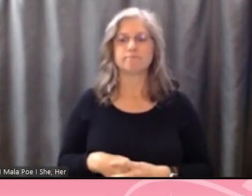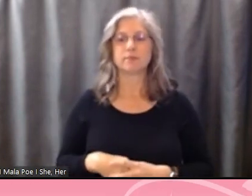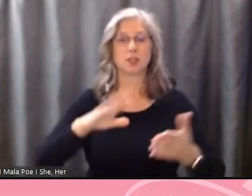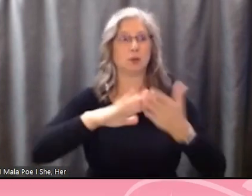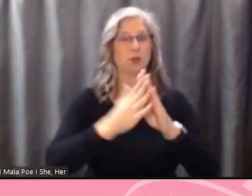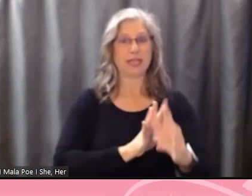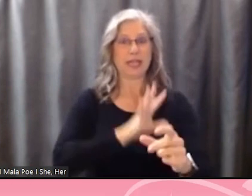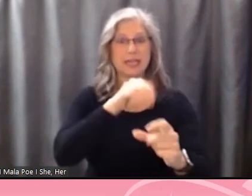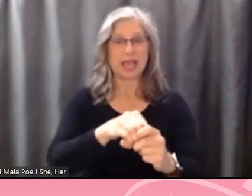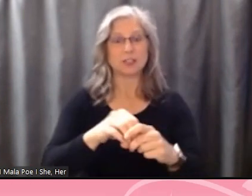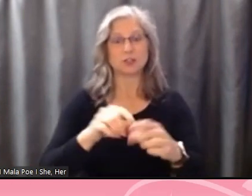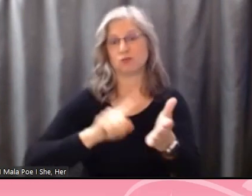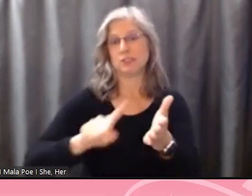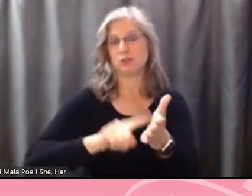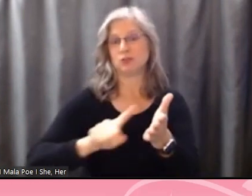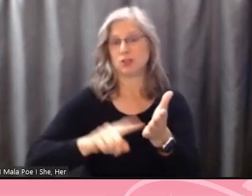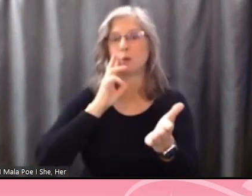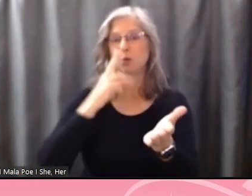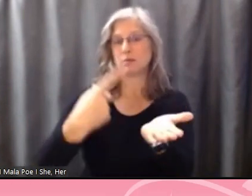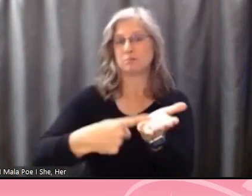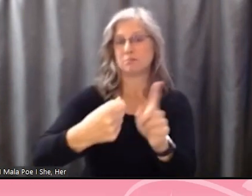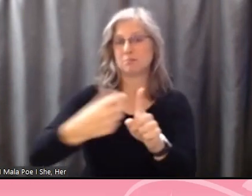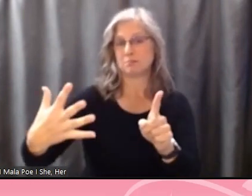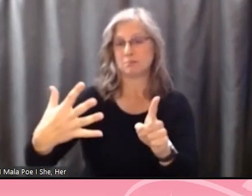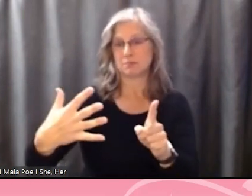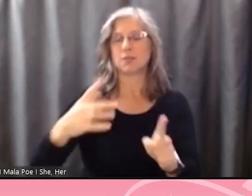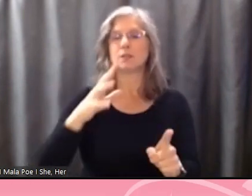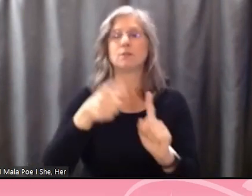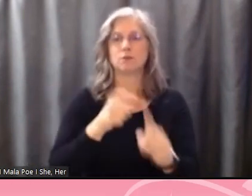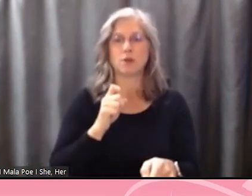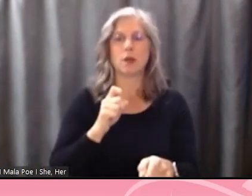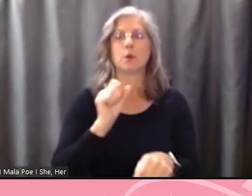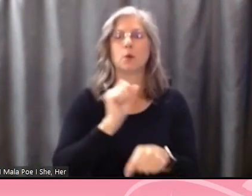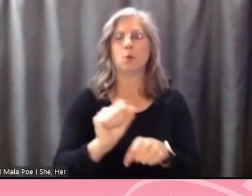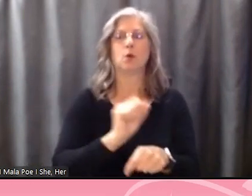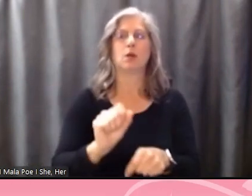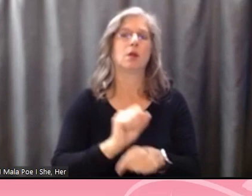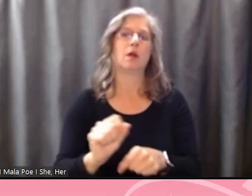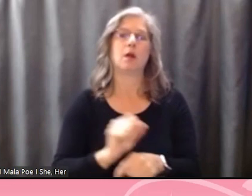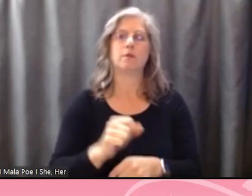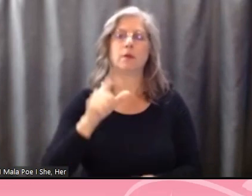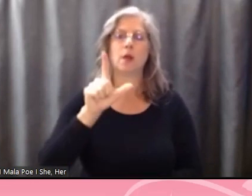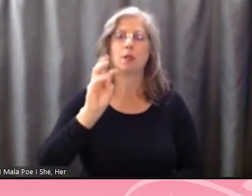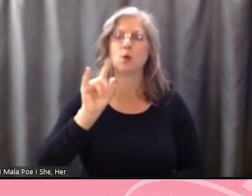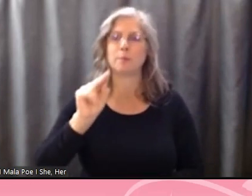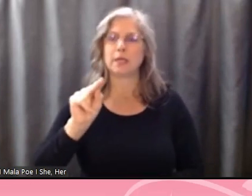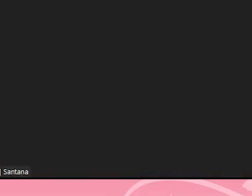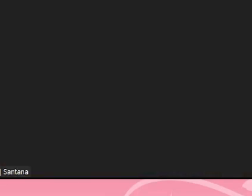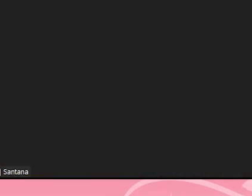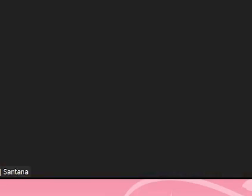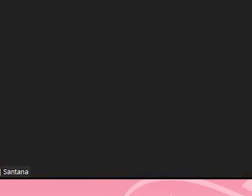engaged research that I'm going to talk about quite briefly, it comes from the work of Kurt Lewin in the 40s and Paulo Freire in the